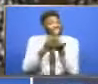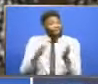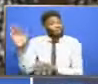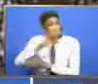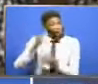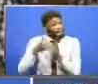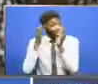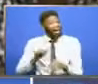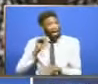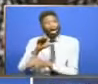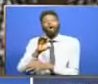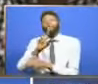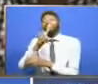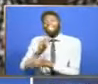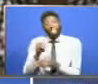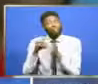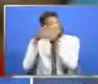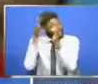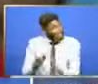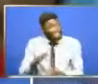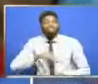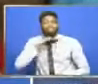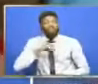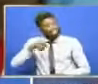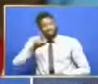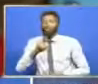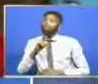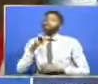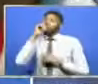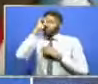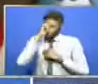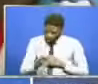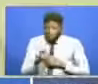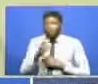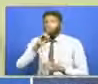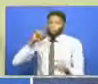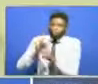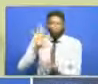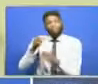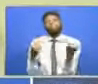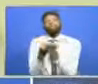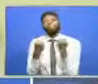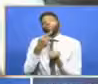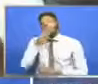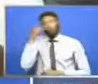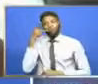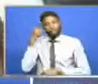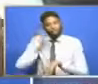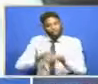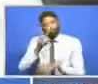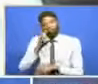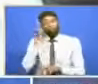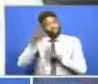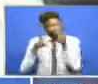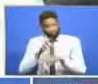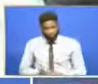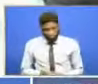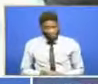on the Orange Democratic Movement leader to honor his promise and support Kalonzo Musyoka in 2022. Raila kama ni